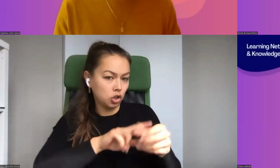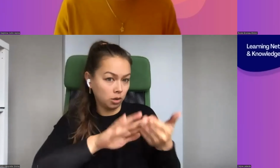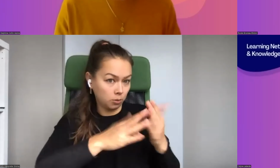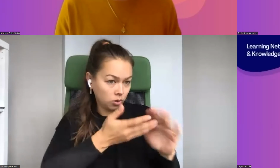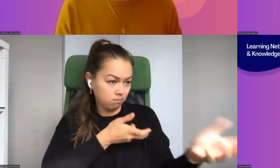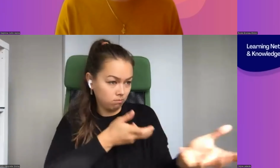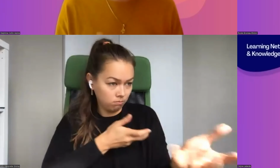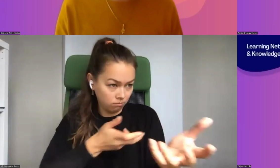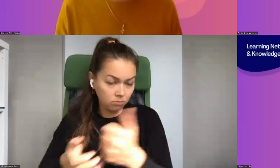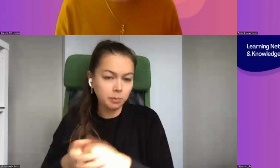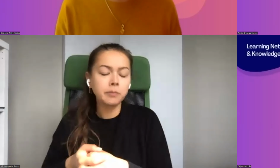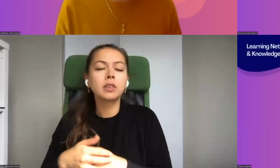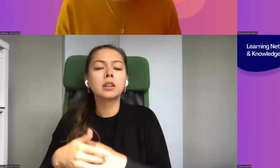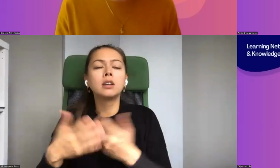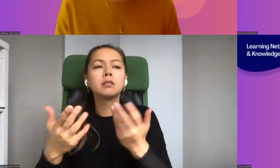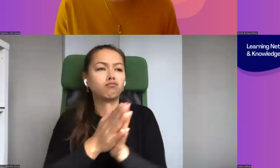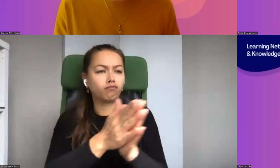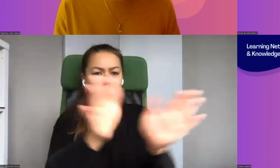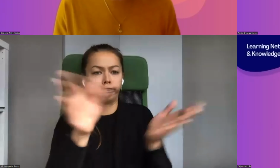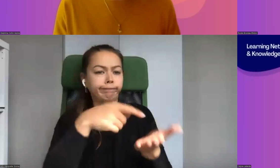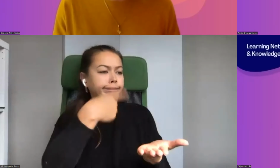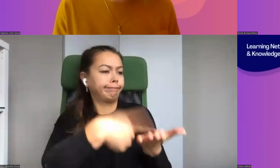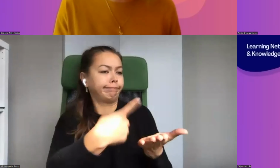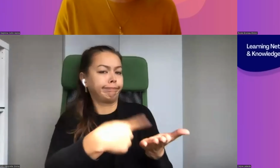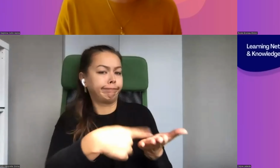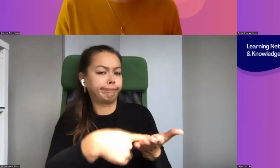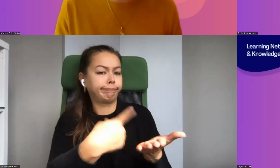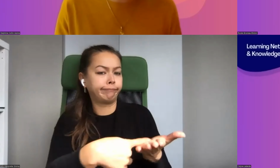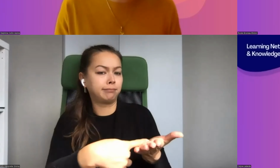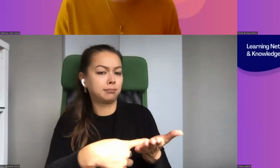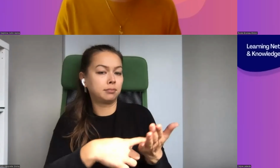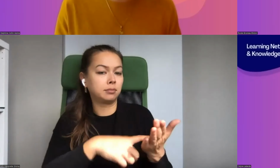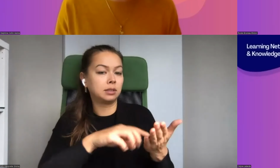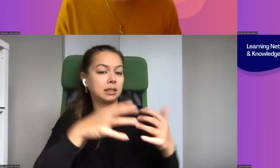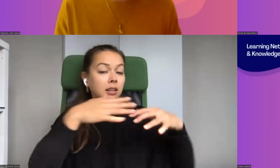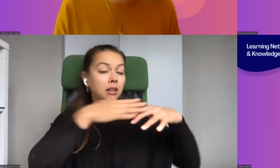people from Indigenous communities remind me that ARC